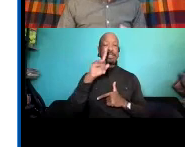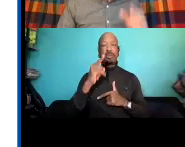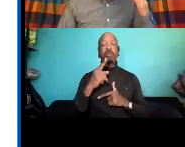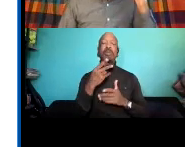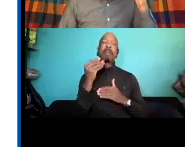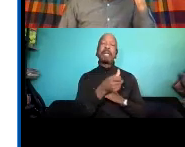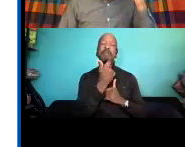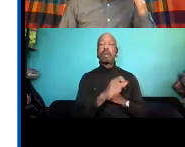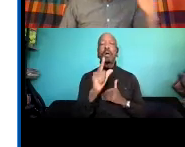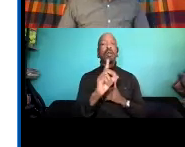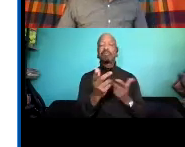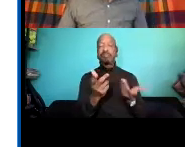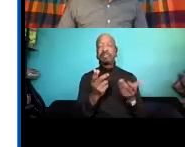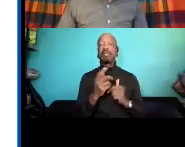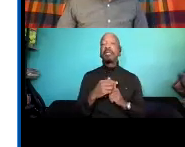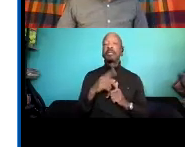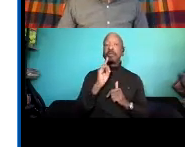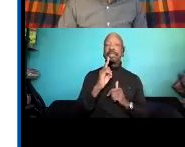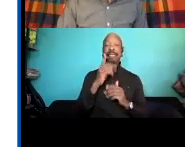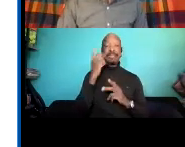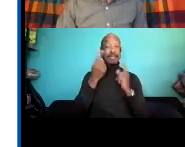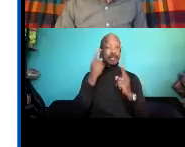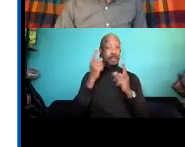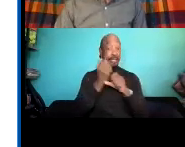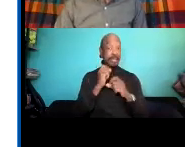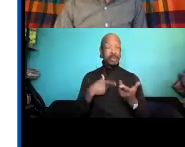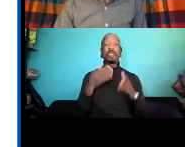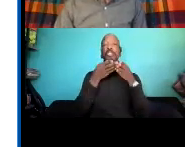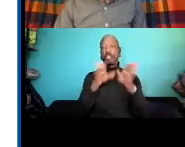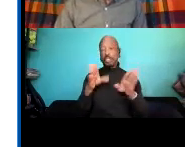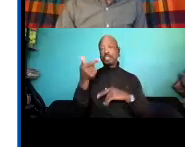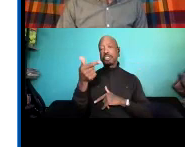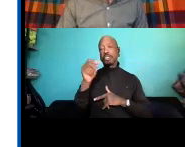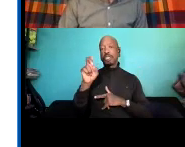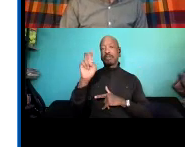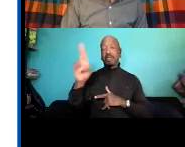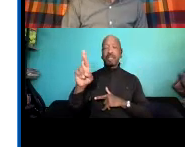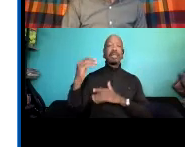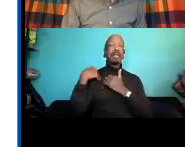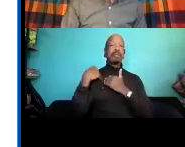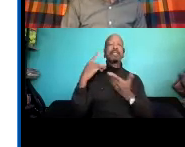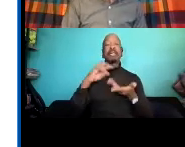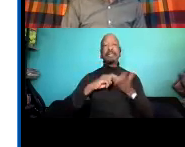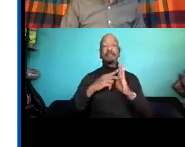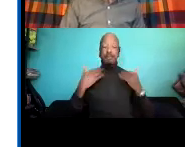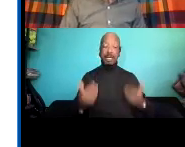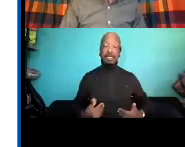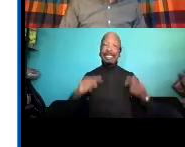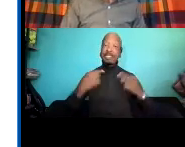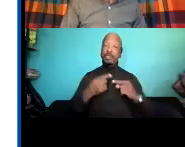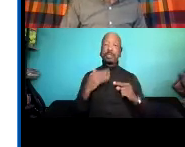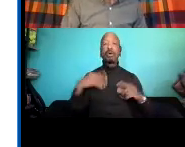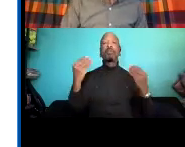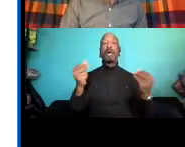The main type of insurance you should consider getting is general liability insurance, which covers bodily injuries, property damage,